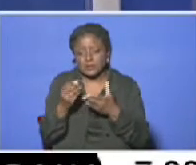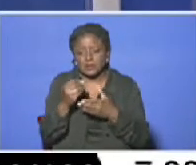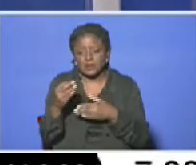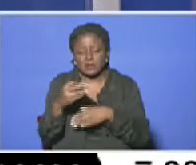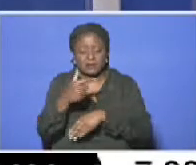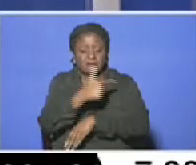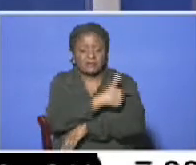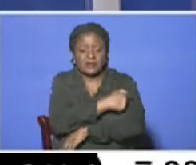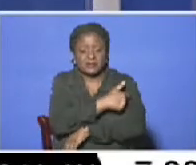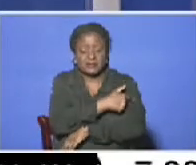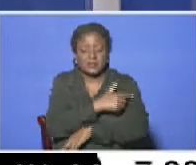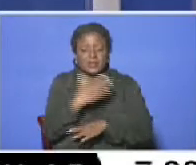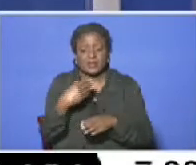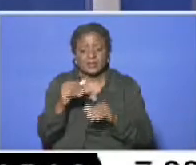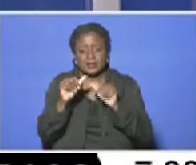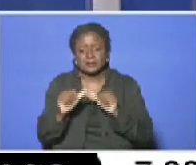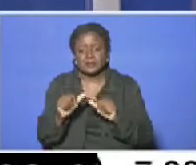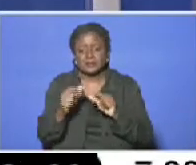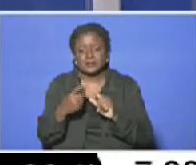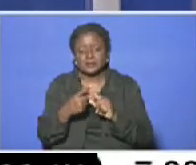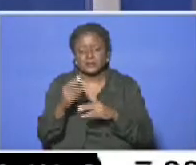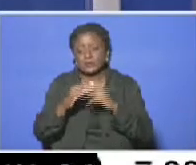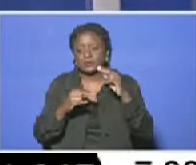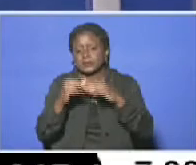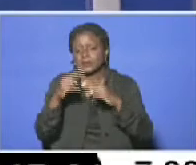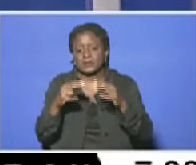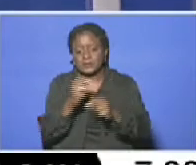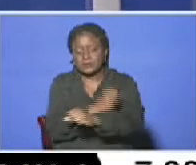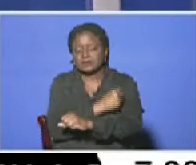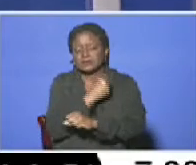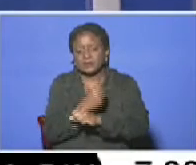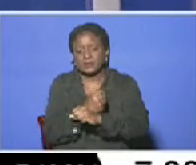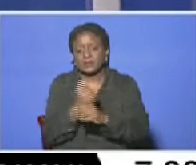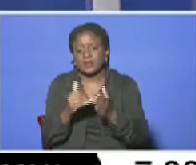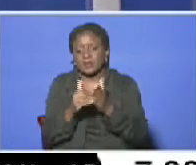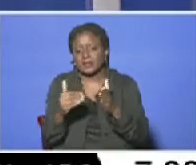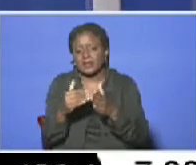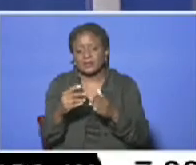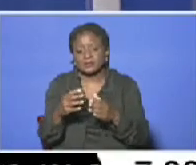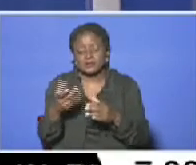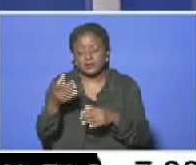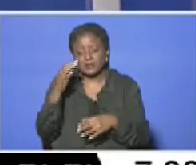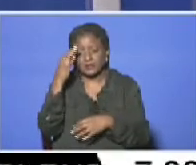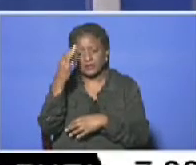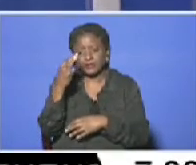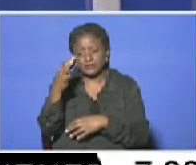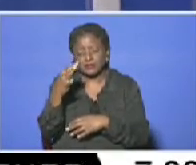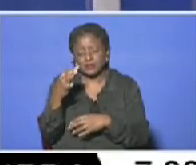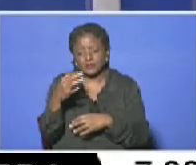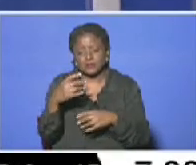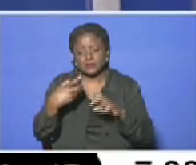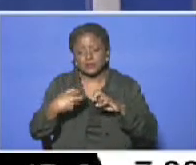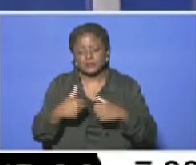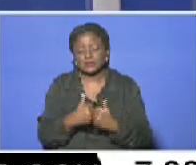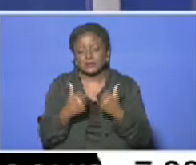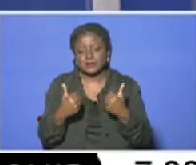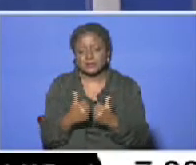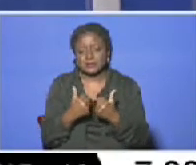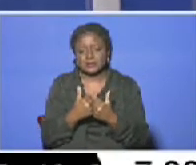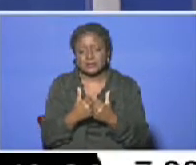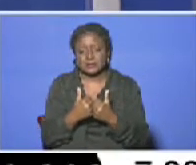build resilience against future shocks. The report cited that developed economies shrank the most in 2020 by